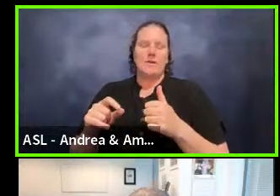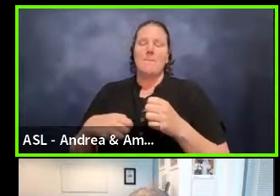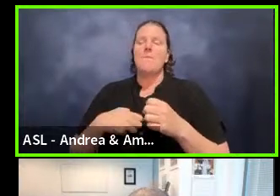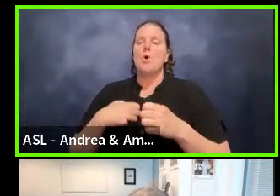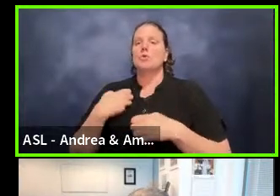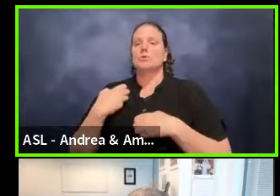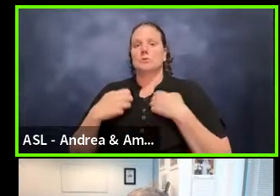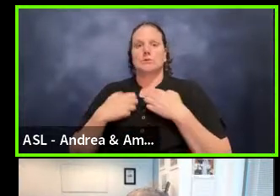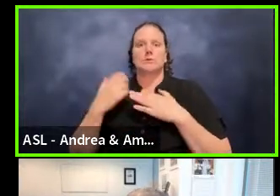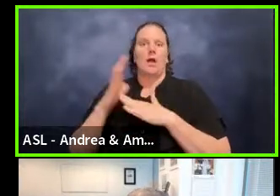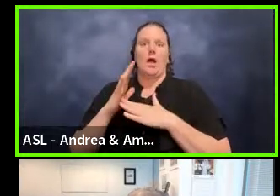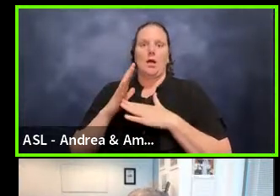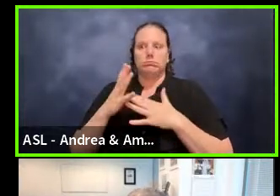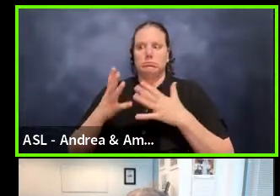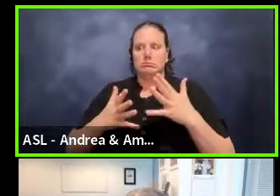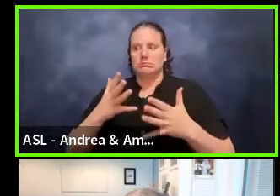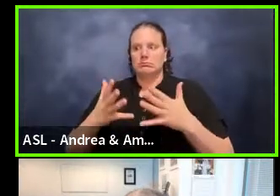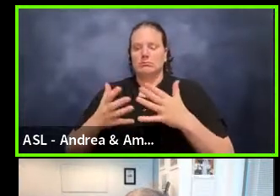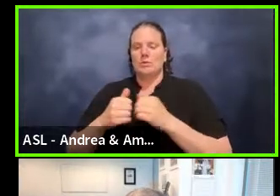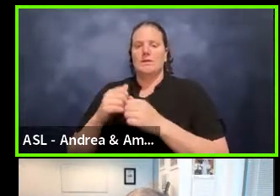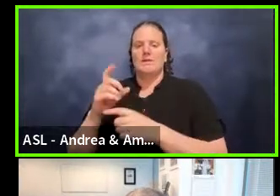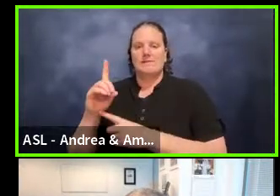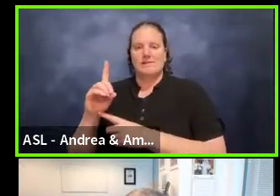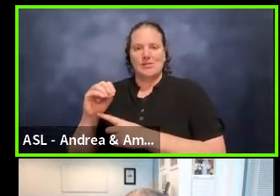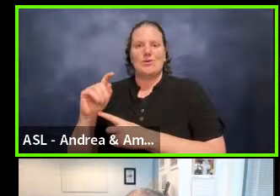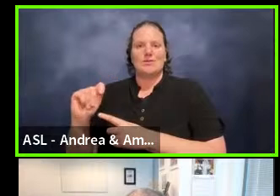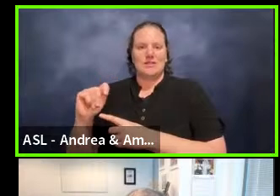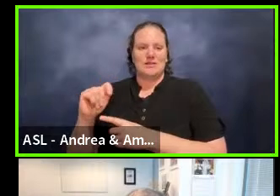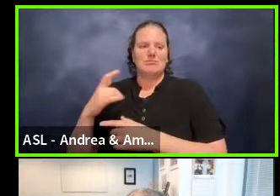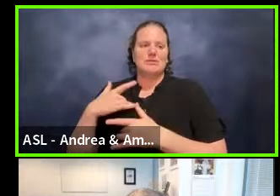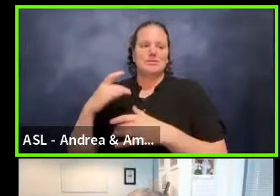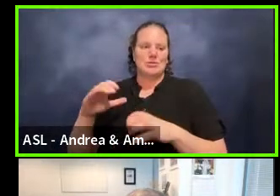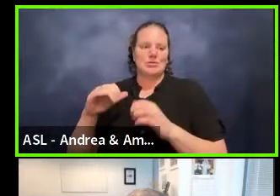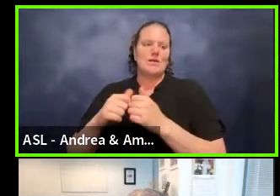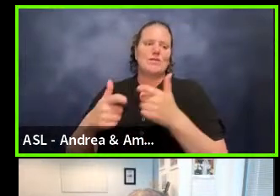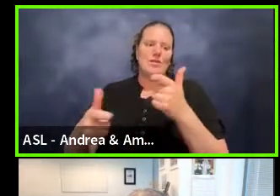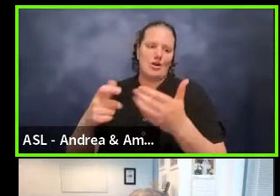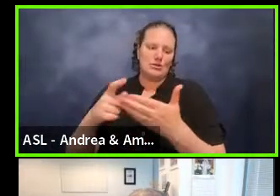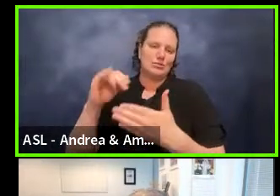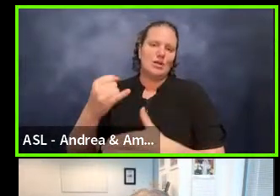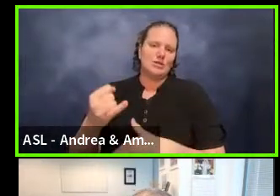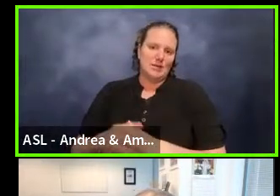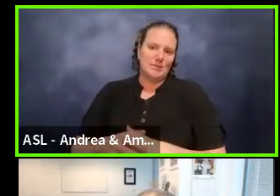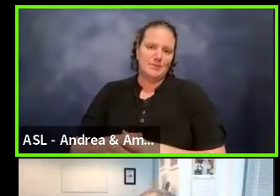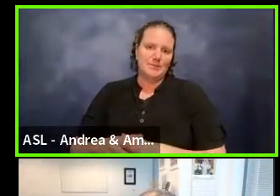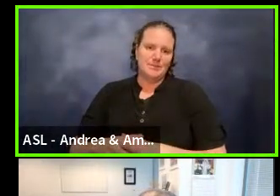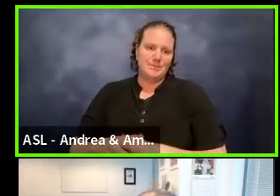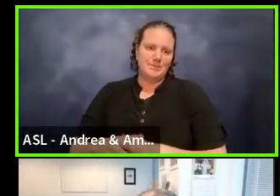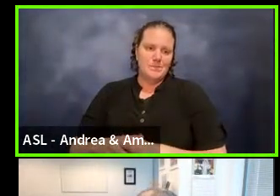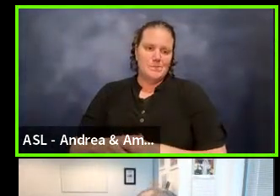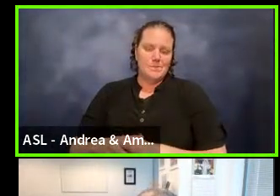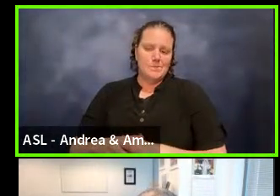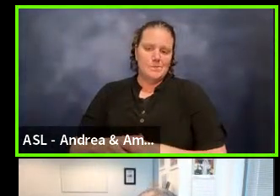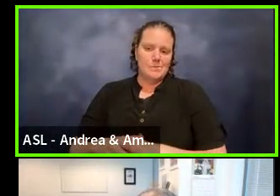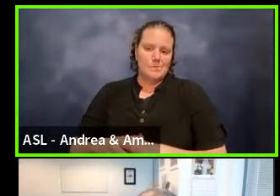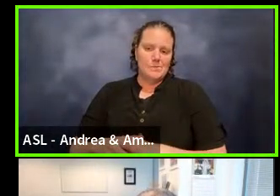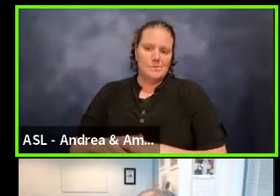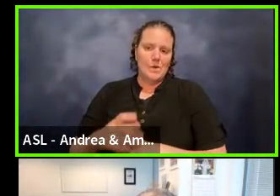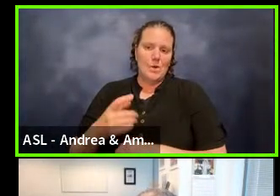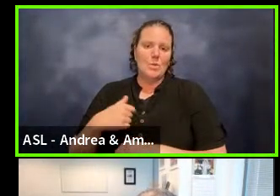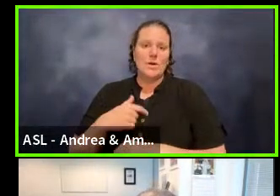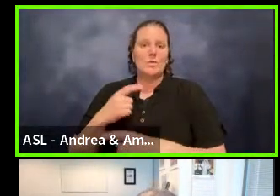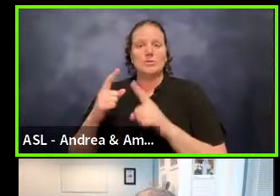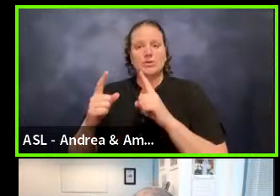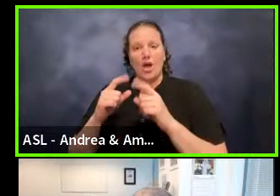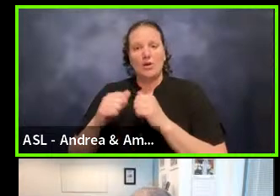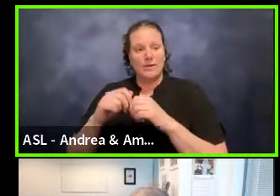things that DOTs do on large projects. So we're going to be talking to folks